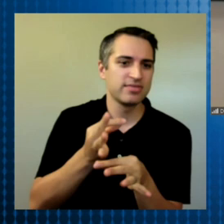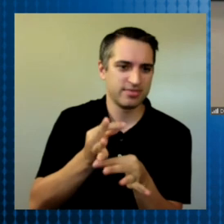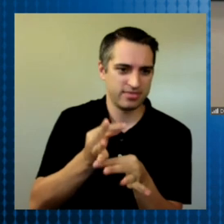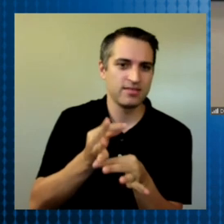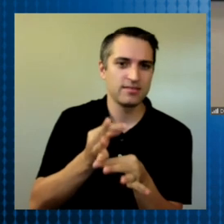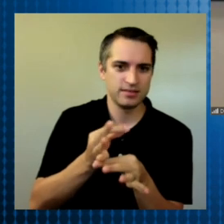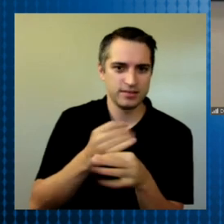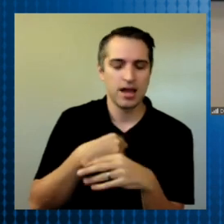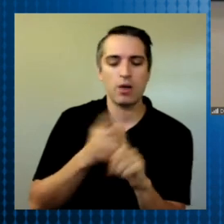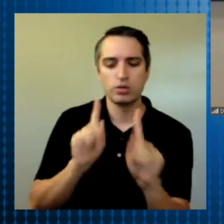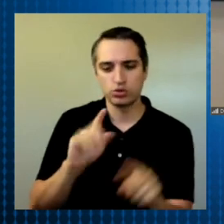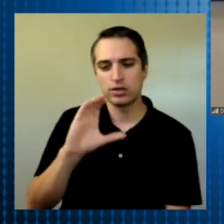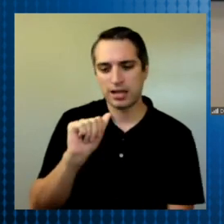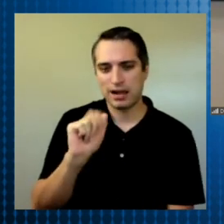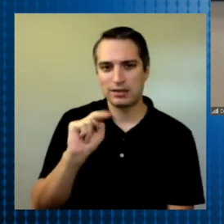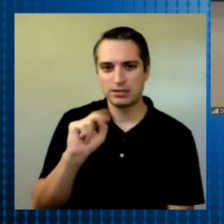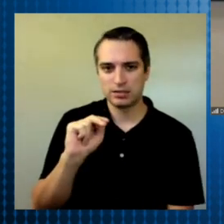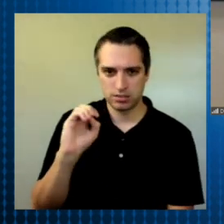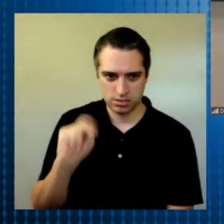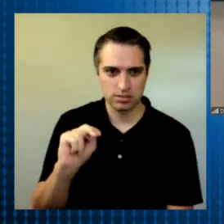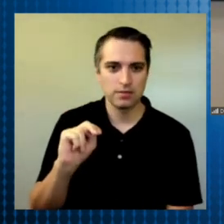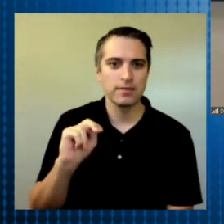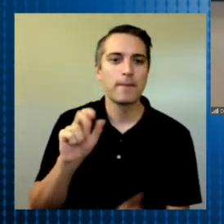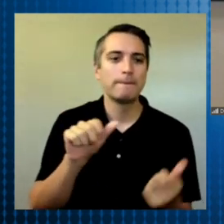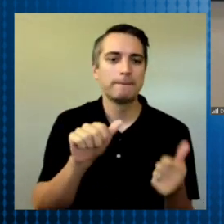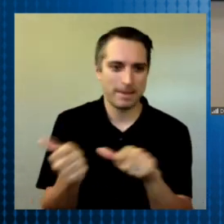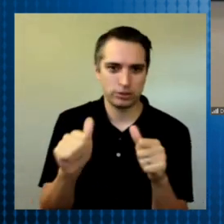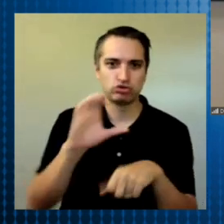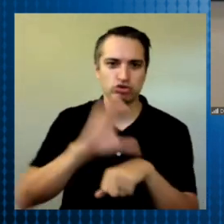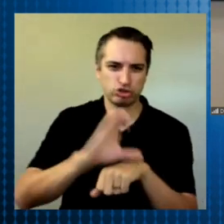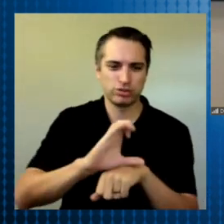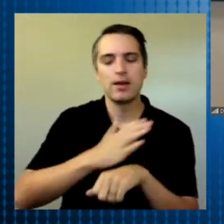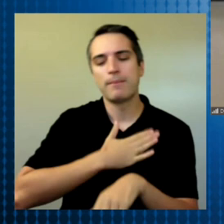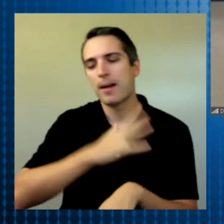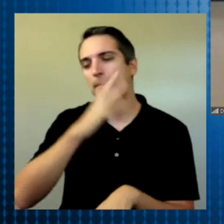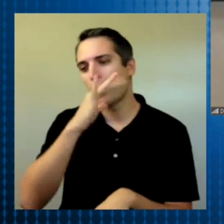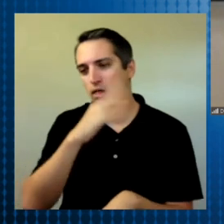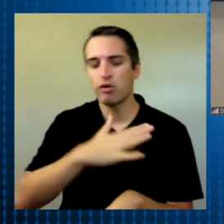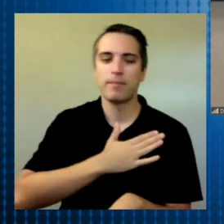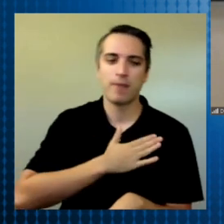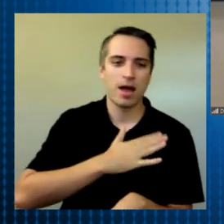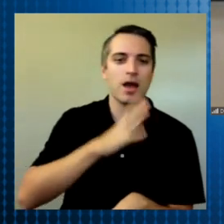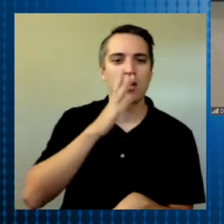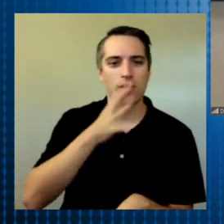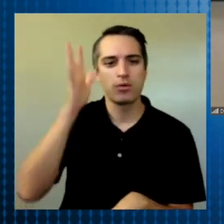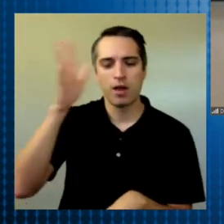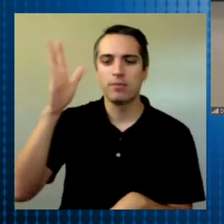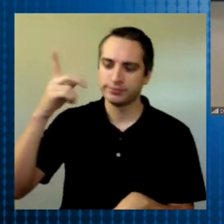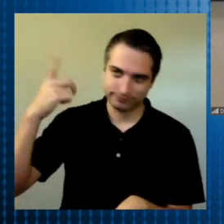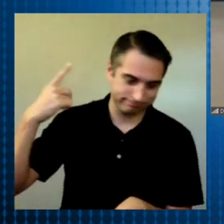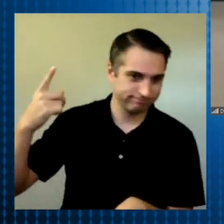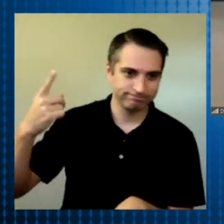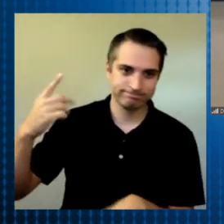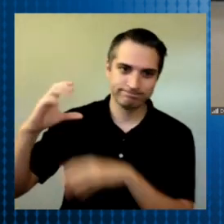because my mom and my dad and my grandmama made me go. Not once a Sunday, not twice a Sunday, but sometimes 3 or 4 times a day